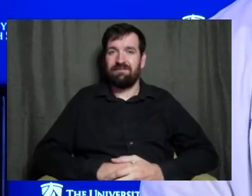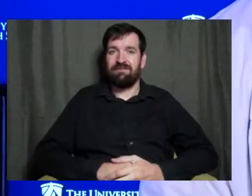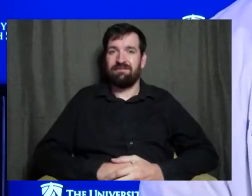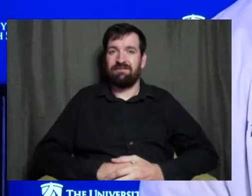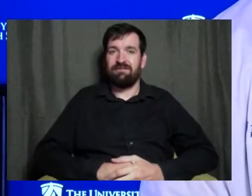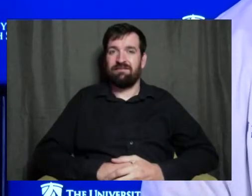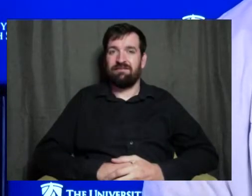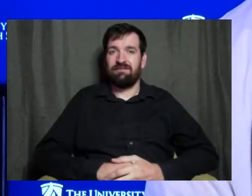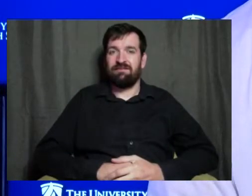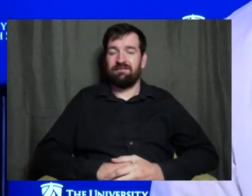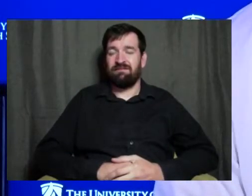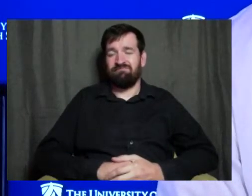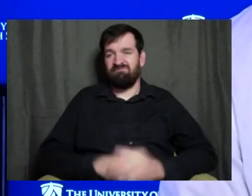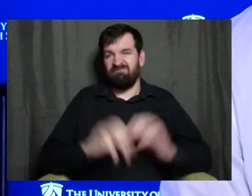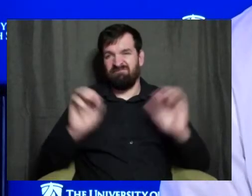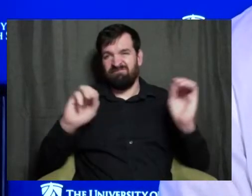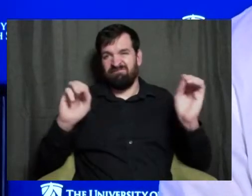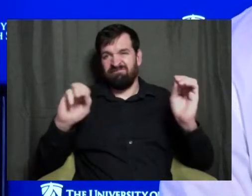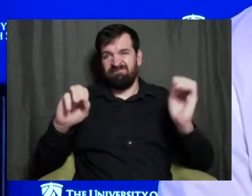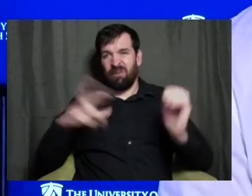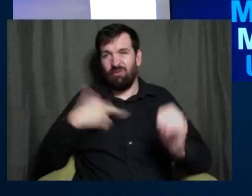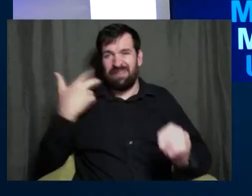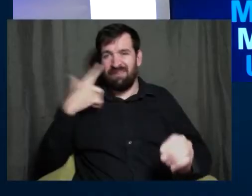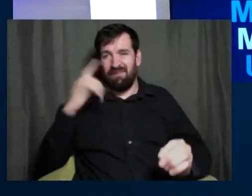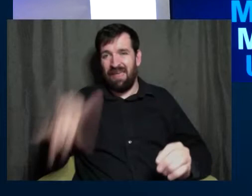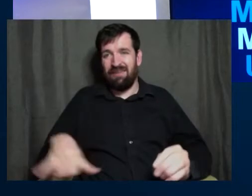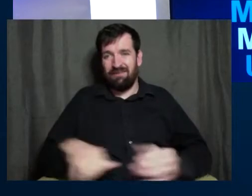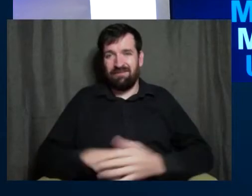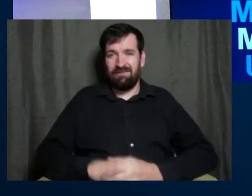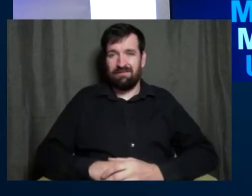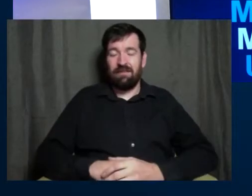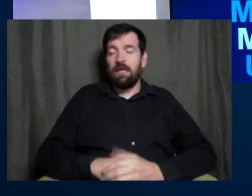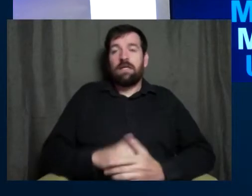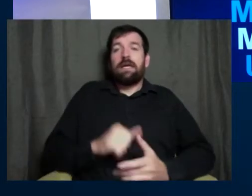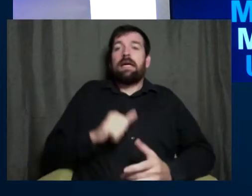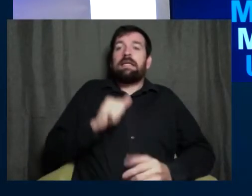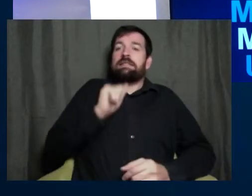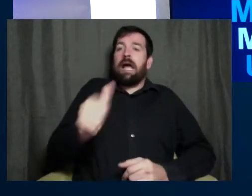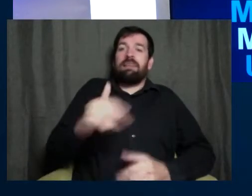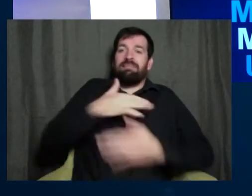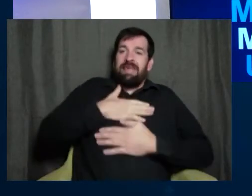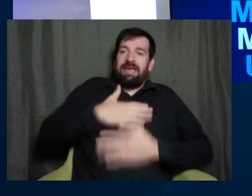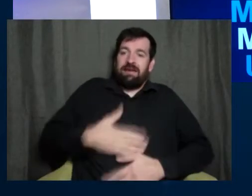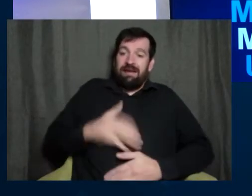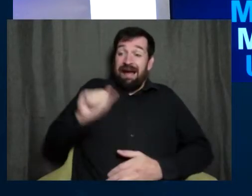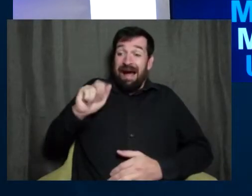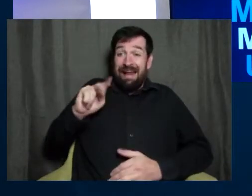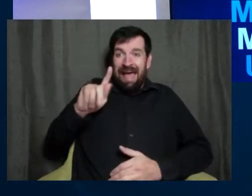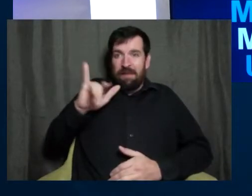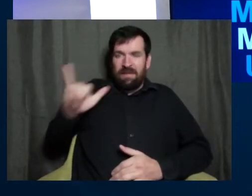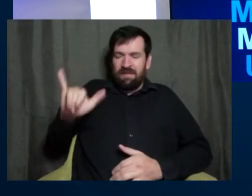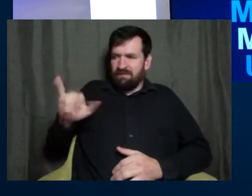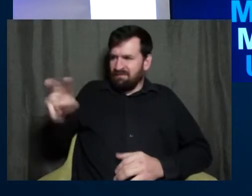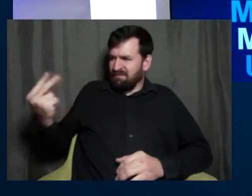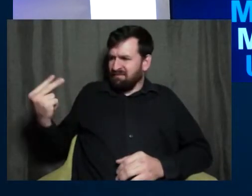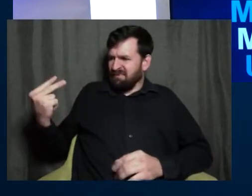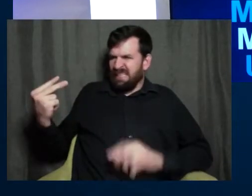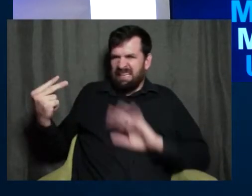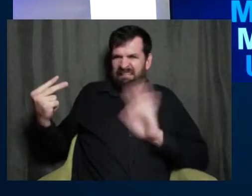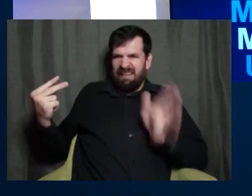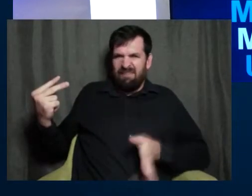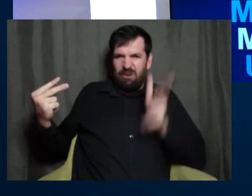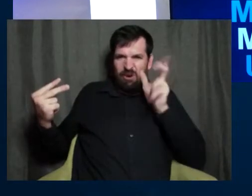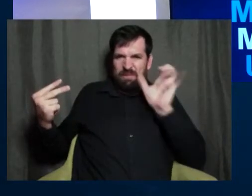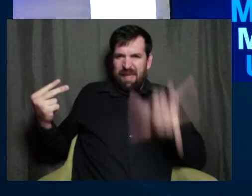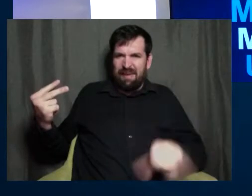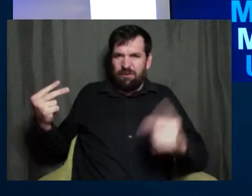very little risk of ever doing that. Okay. That's just not what the anatomy is. Dr. Johnson just looked at me, she goes, I have never heard of that. But that's a question that came